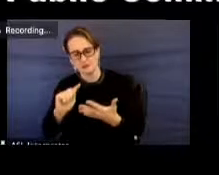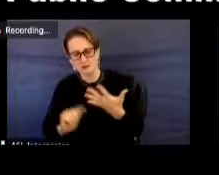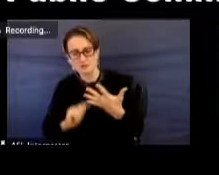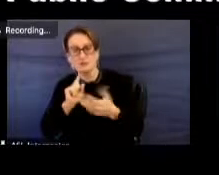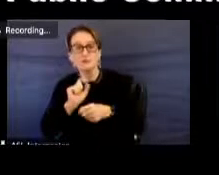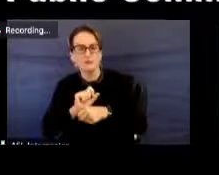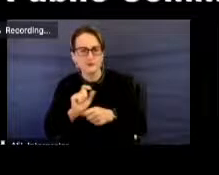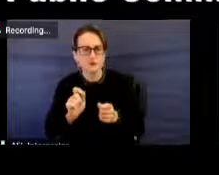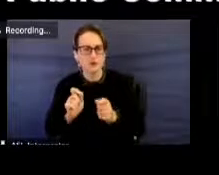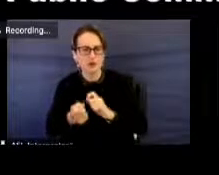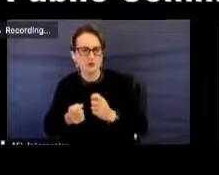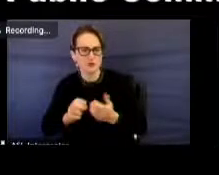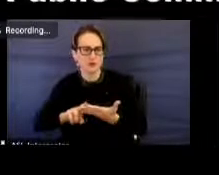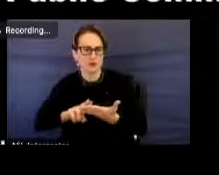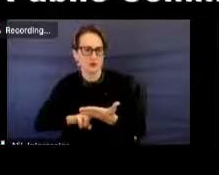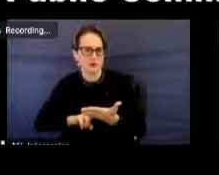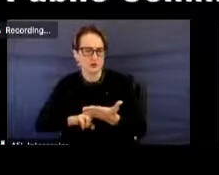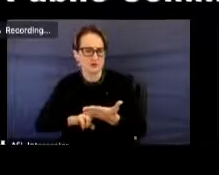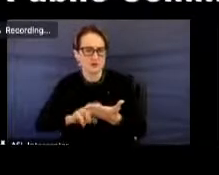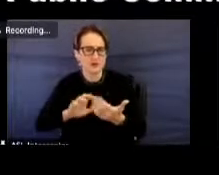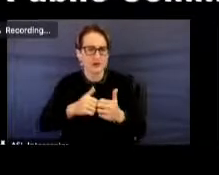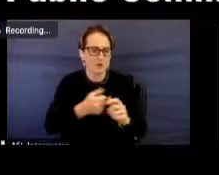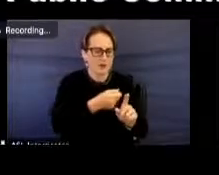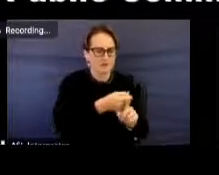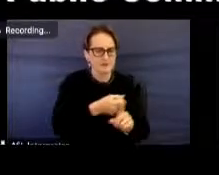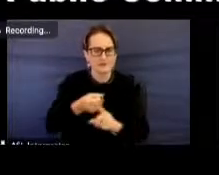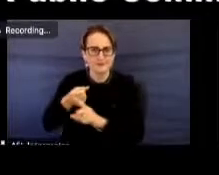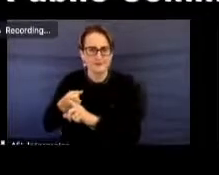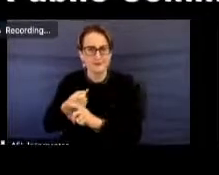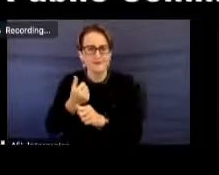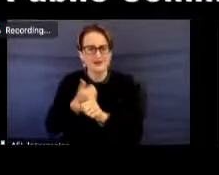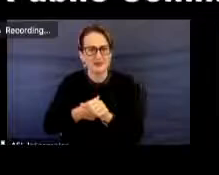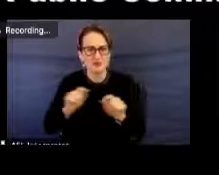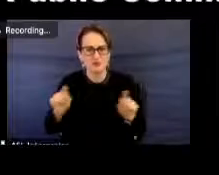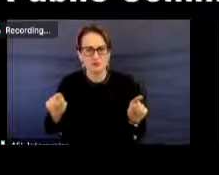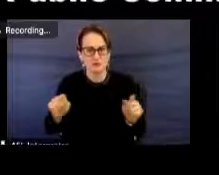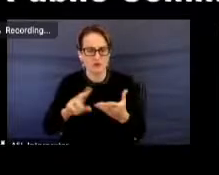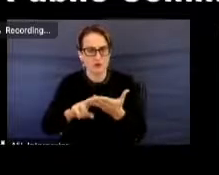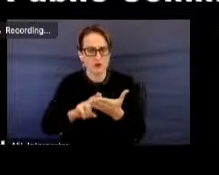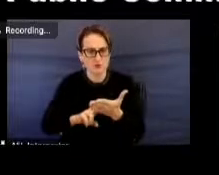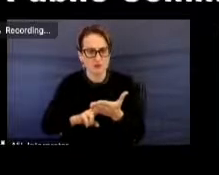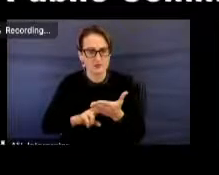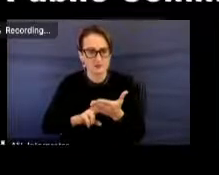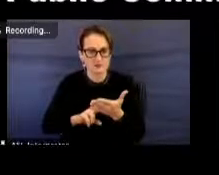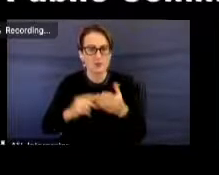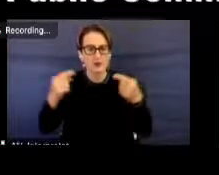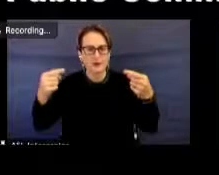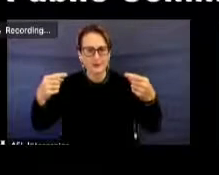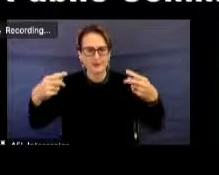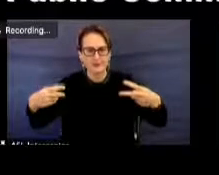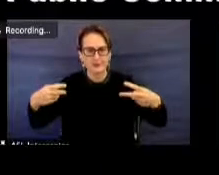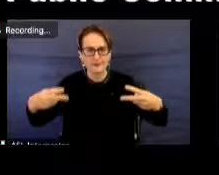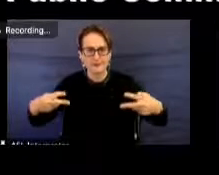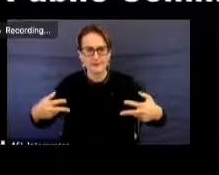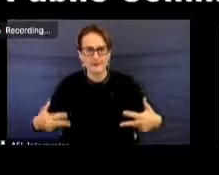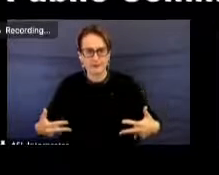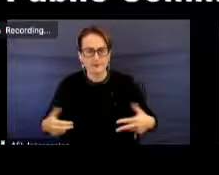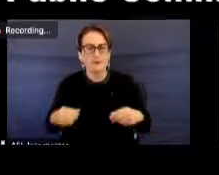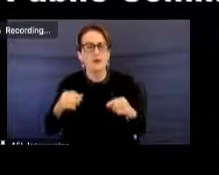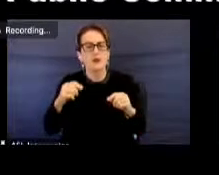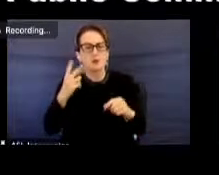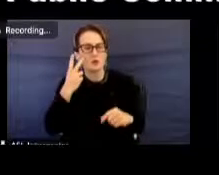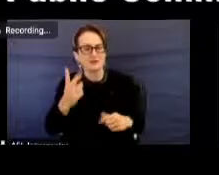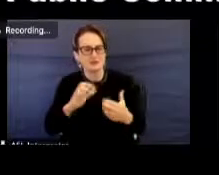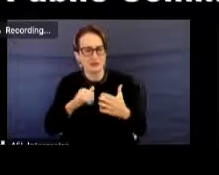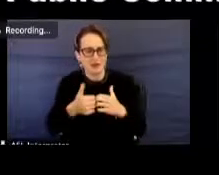and how they apply to each of the contracts. We could just go one by one, and you could then see how they apply in